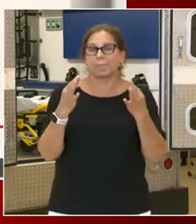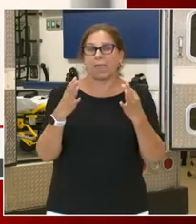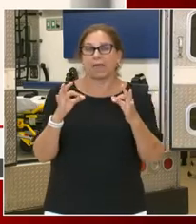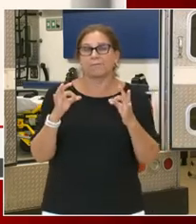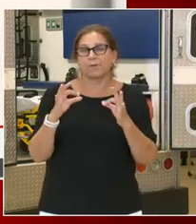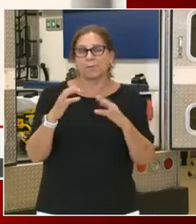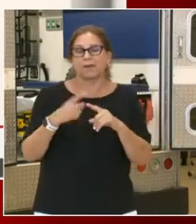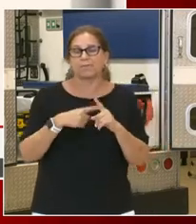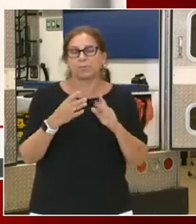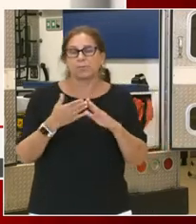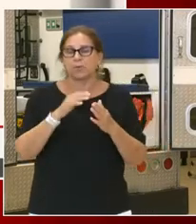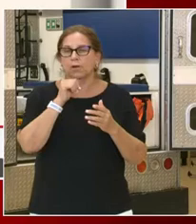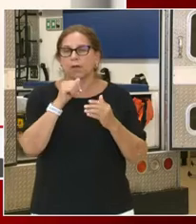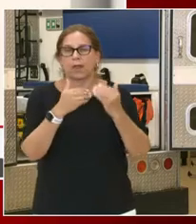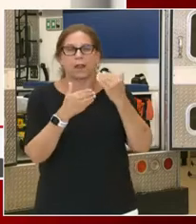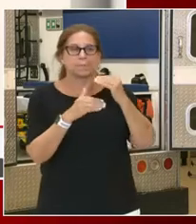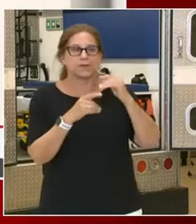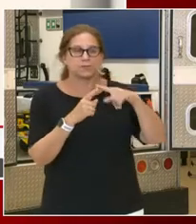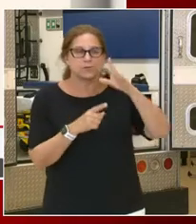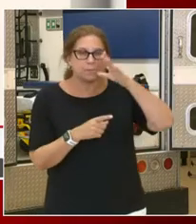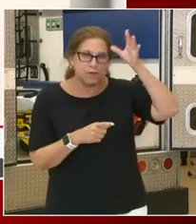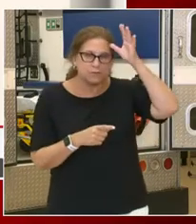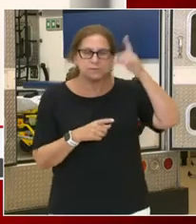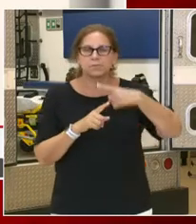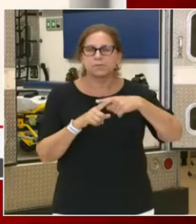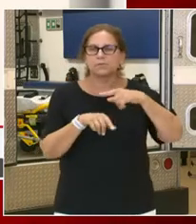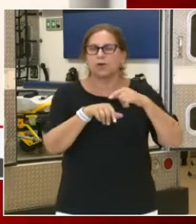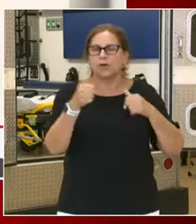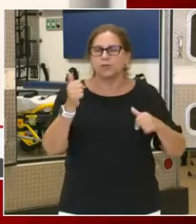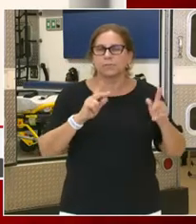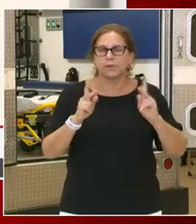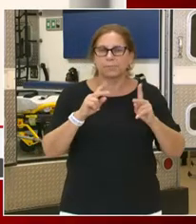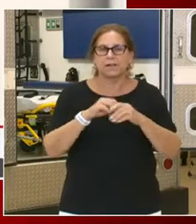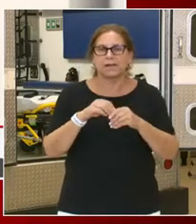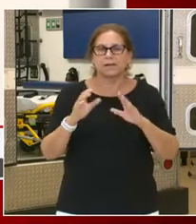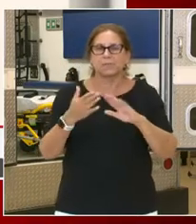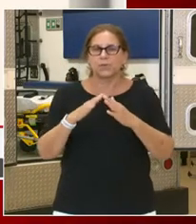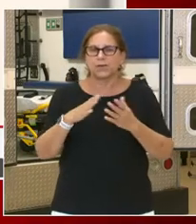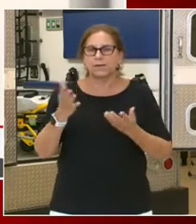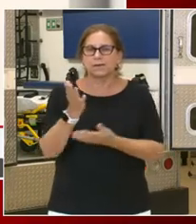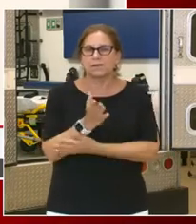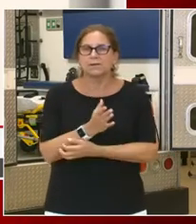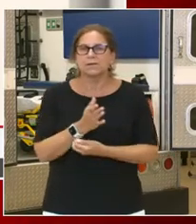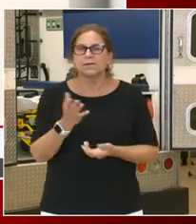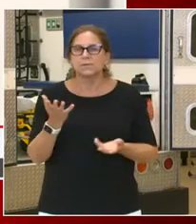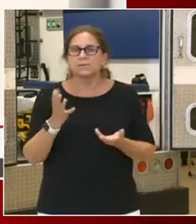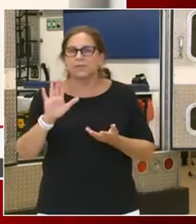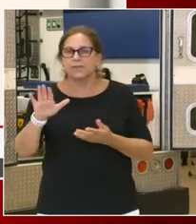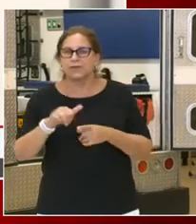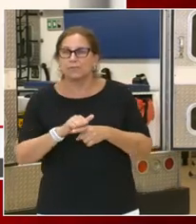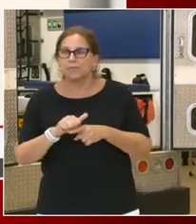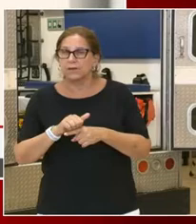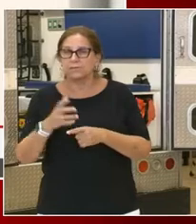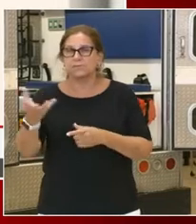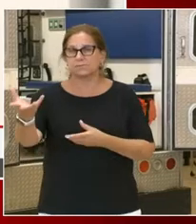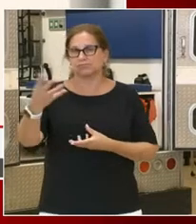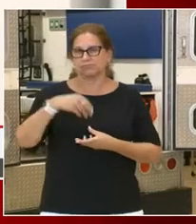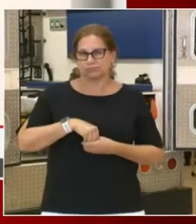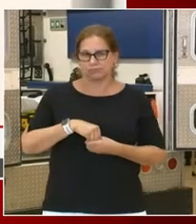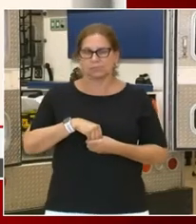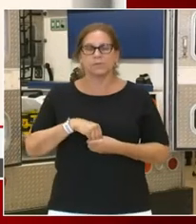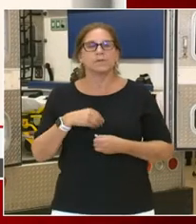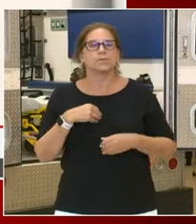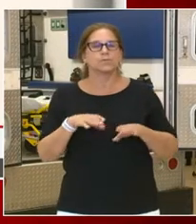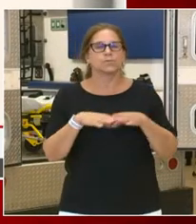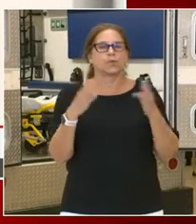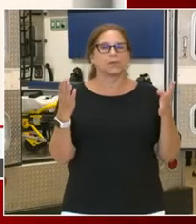how to engage families will continue. So for example, even in the schools where they had virtual for a little bit longer than